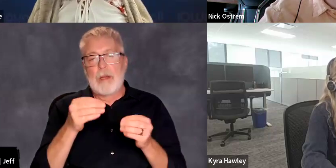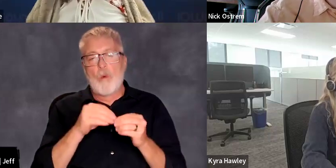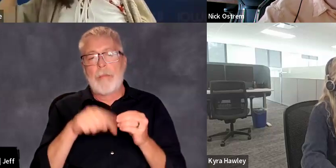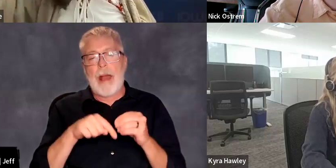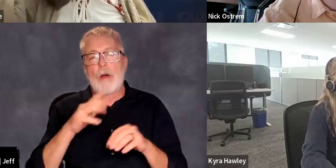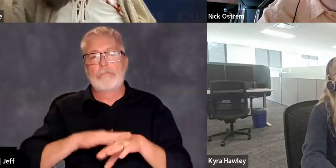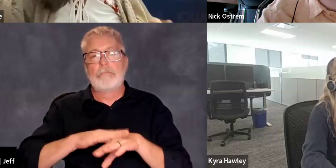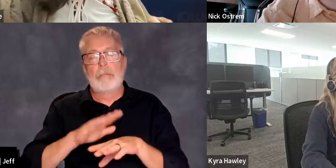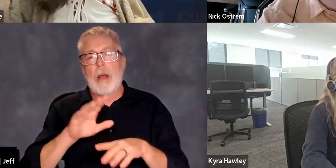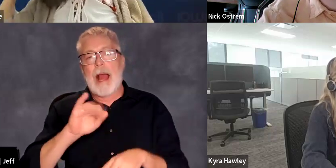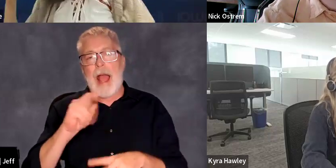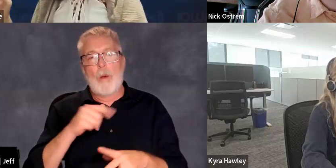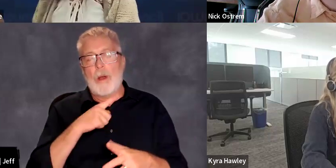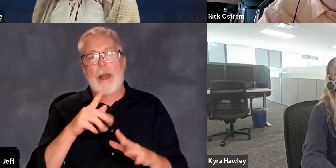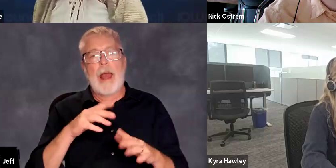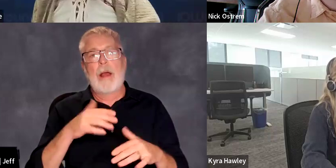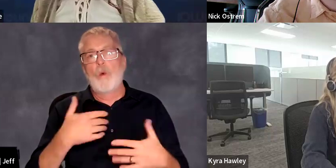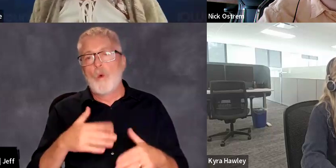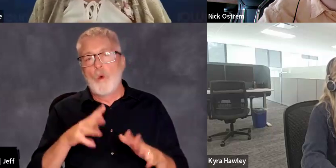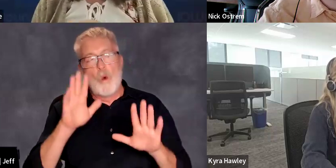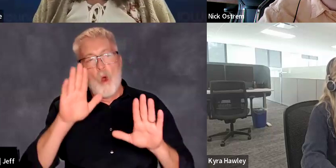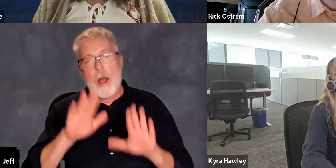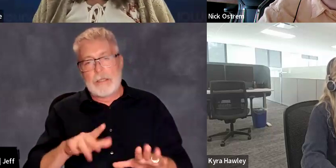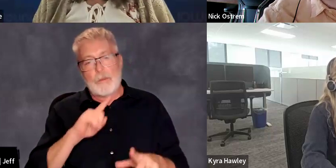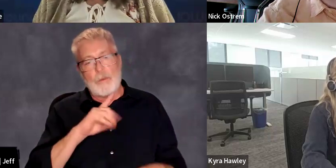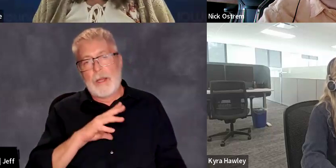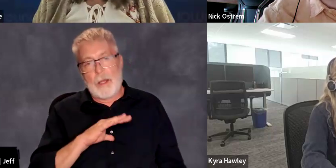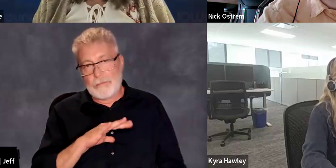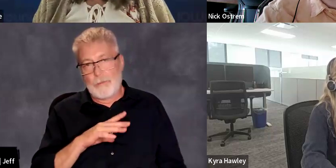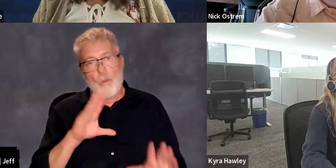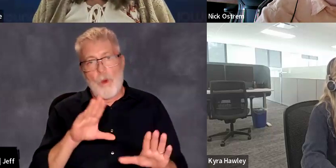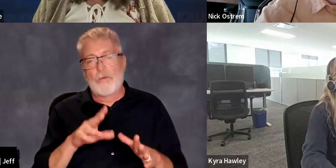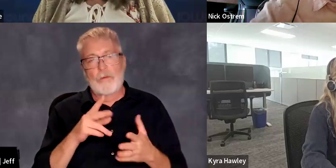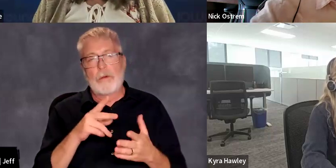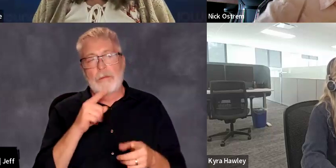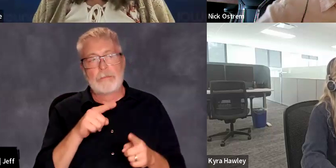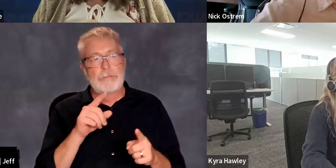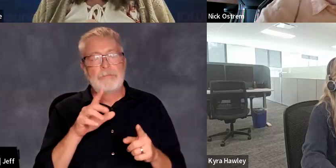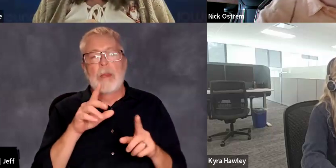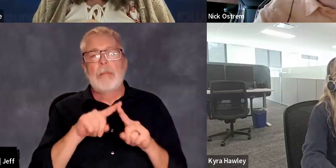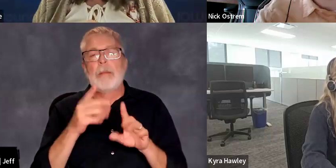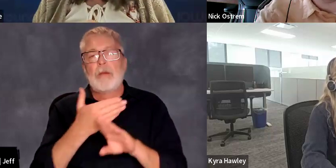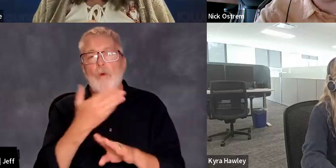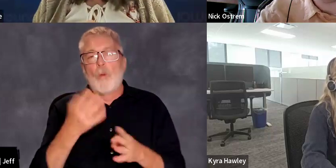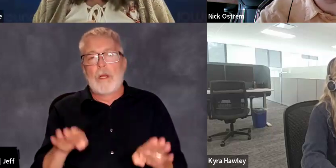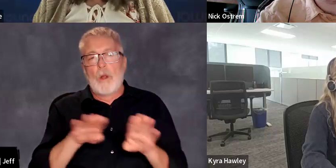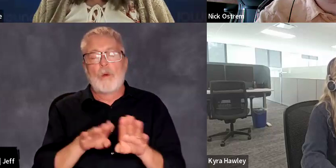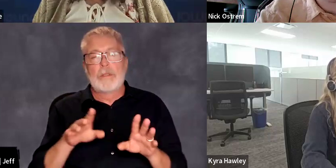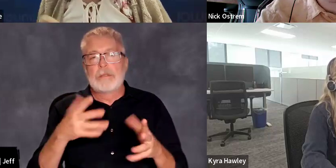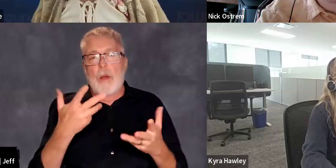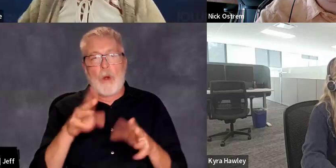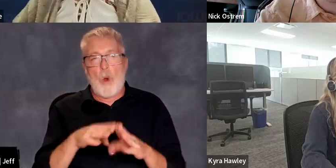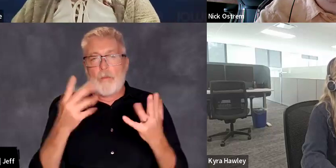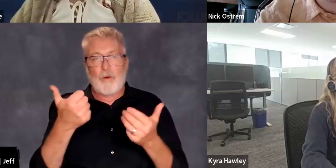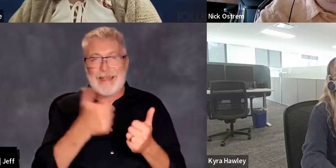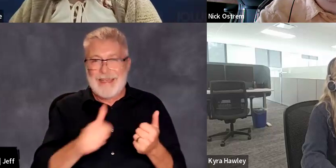really how awesome it is because I can't say enough good things about Alert Iowa. But before we take off, does anybody